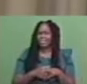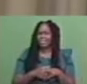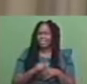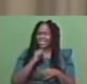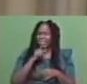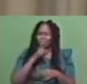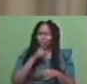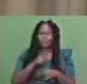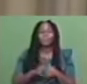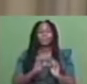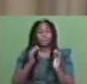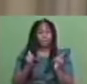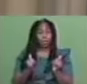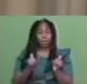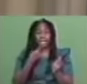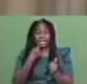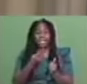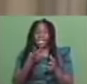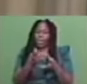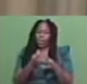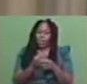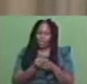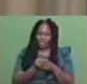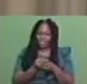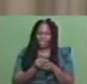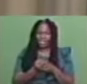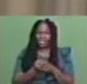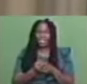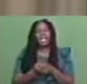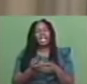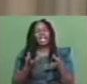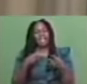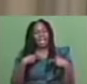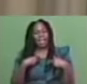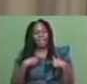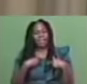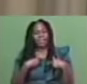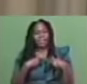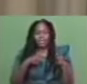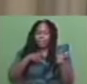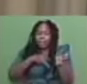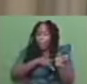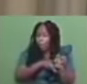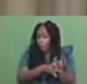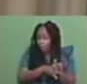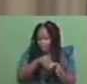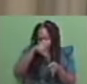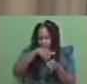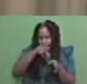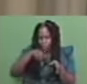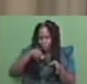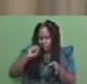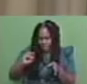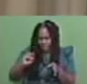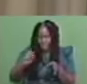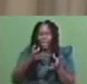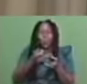Spain. Why are you telling us now you're promising to build a port in Toco? Why?